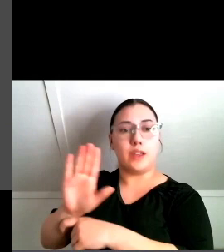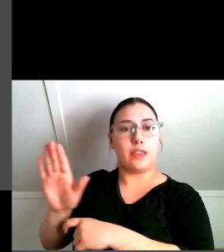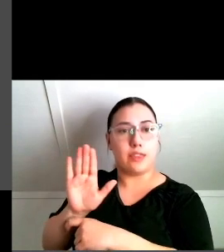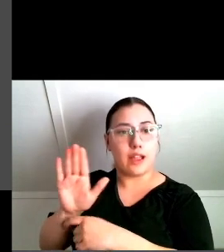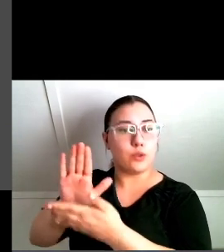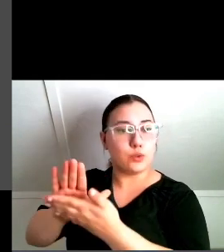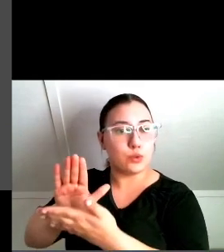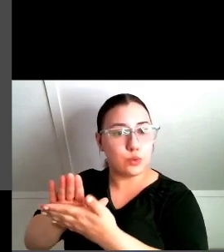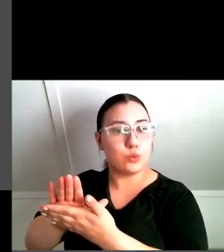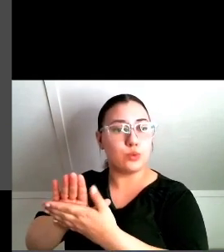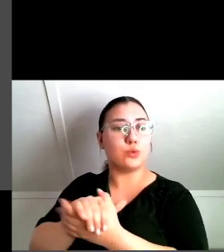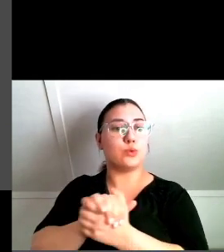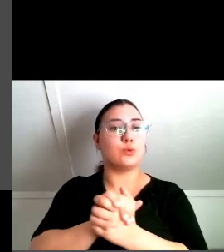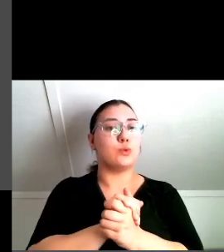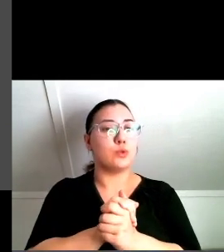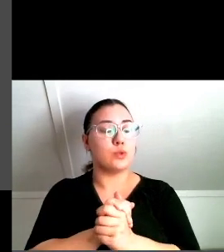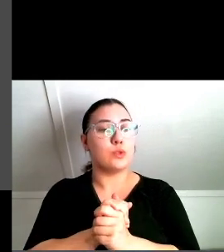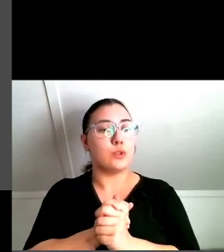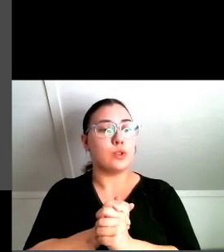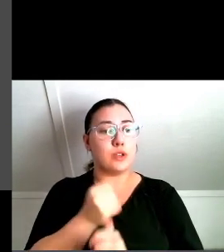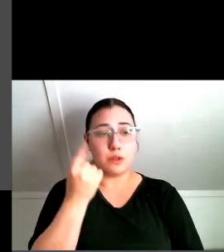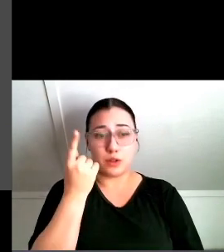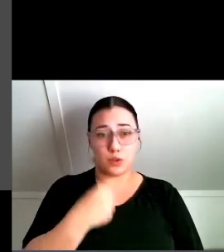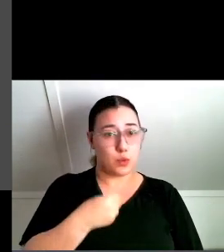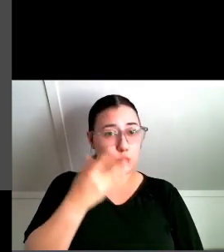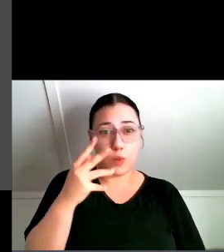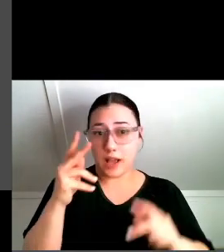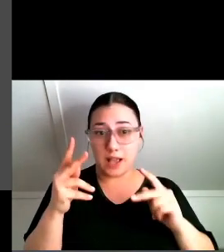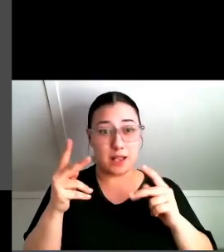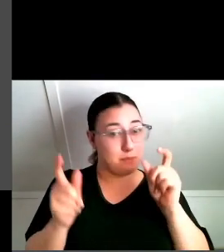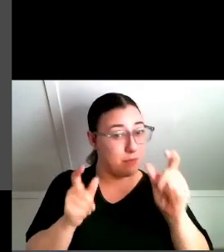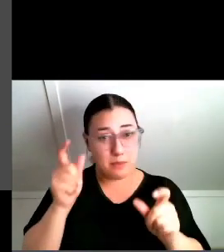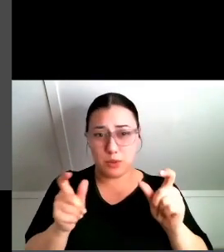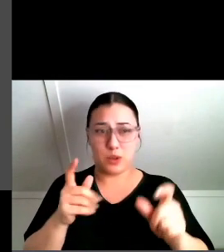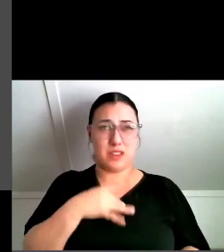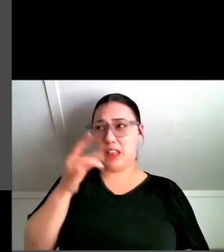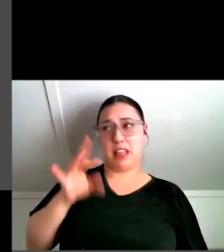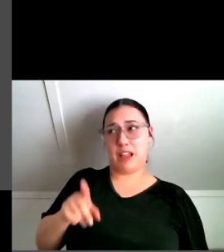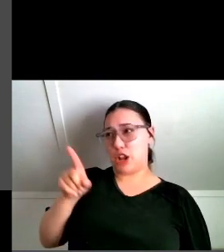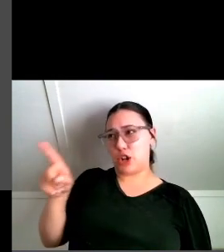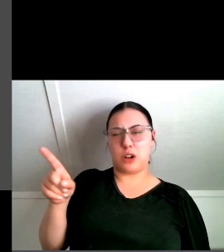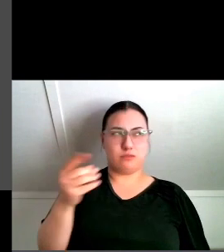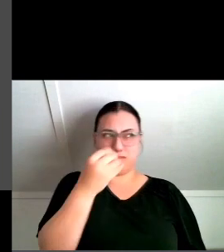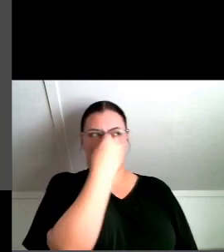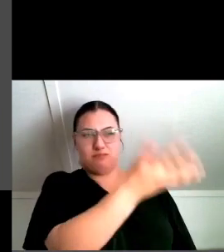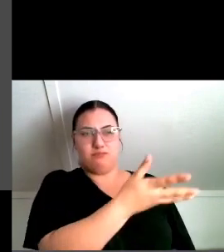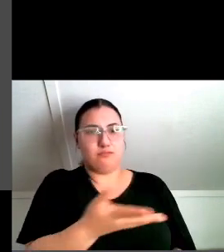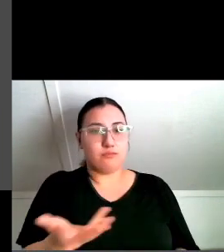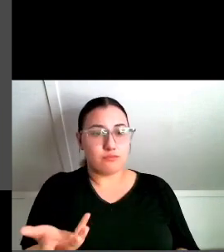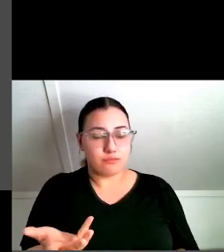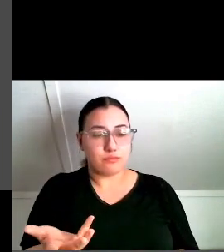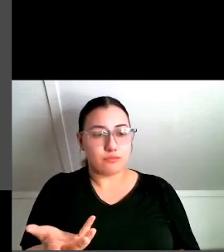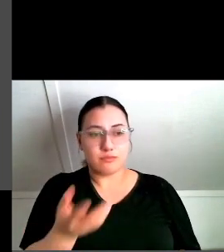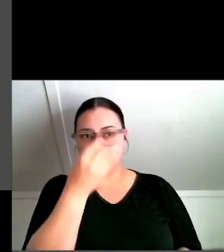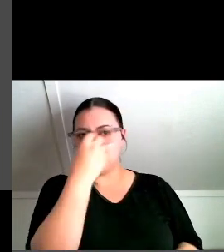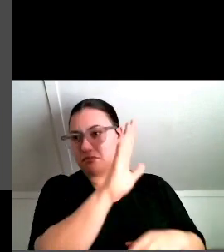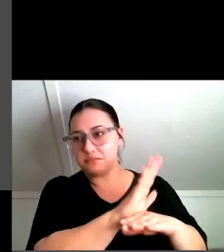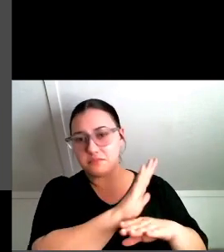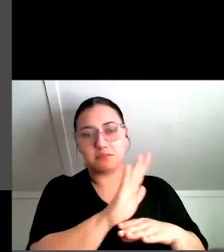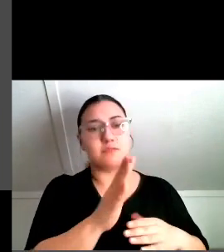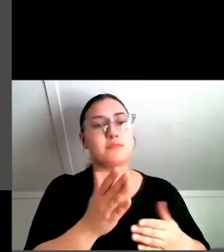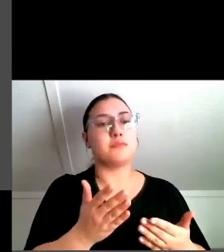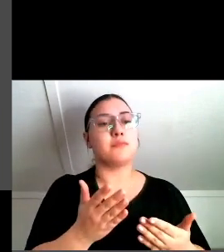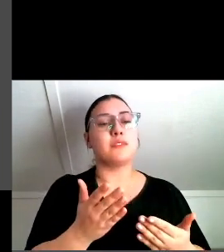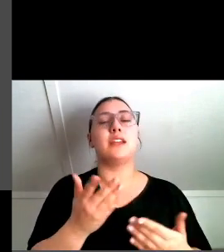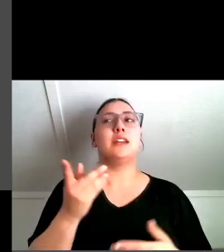know, if white people did not like her, what does she care? How much satisfaction can I get from a court or from somebody associated with me who does not wish